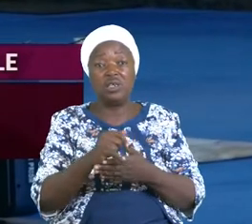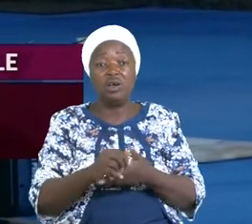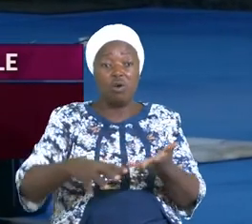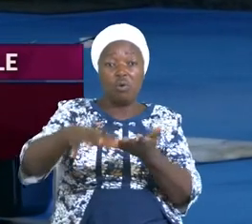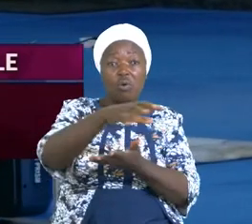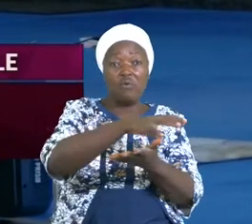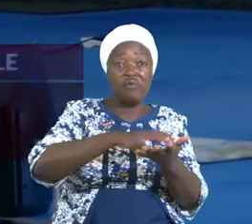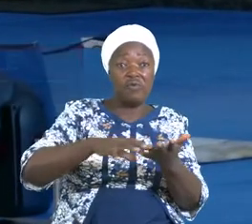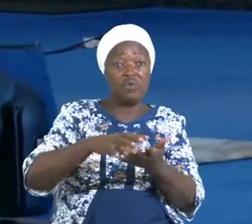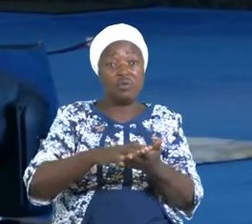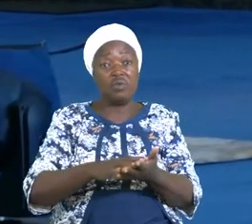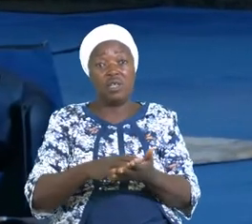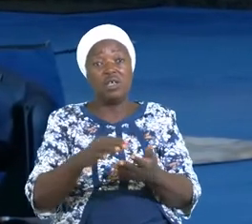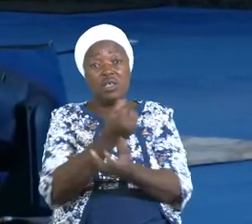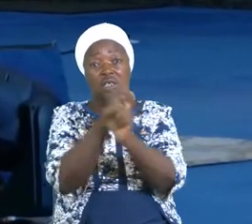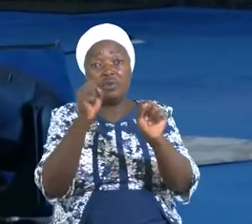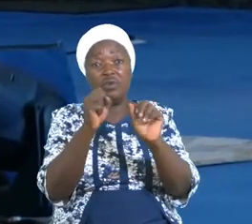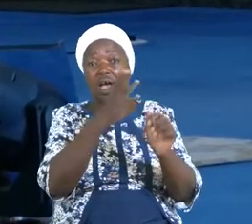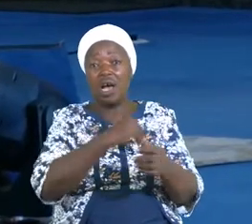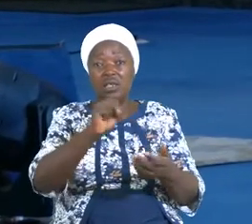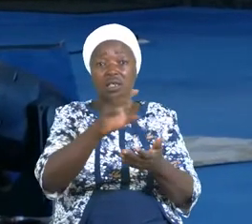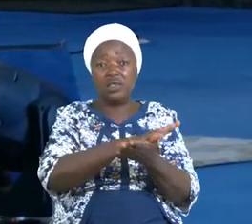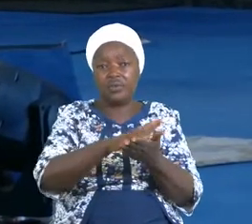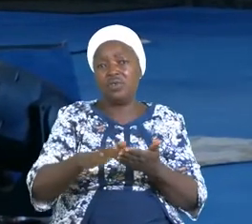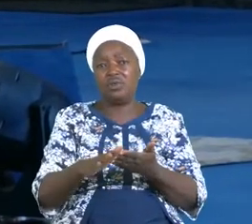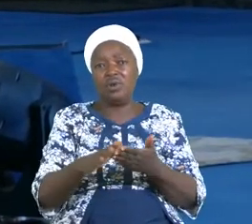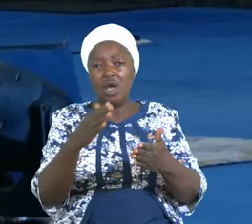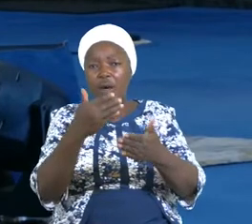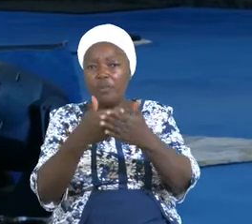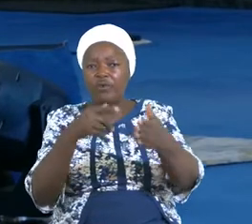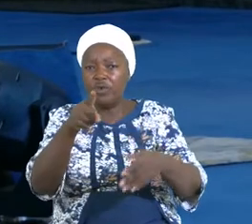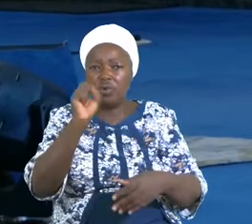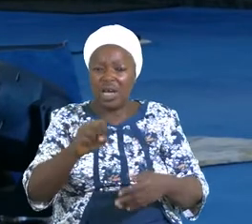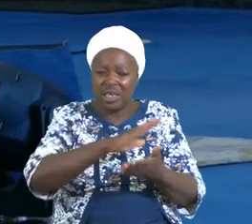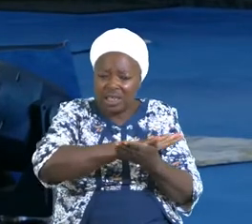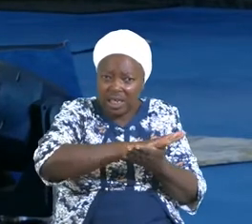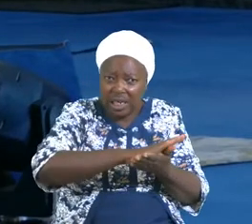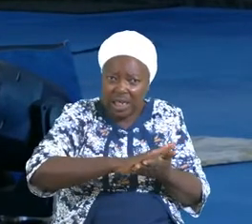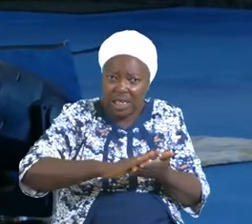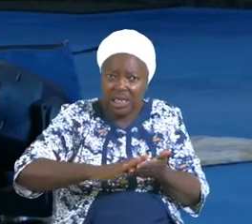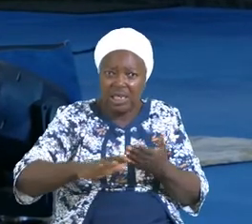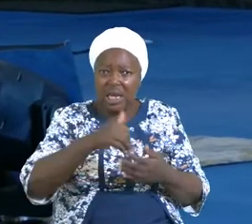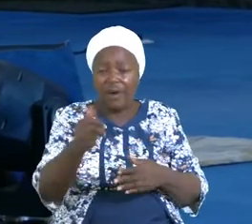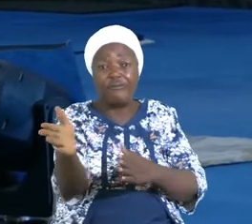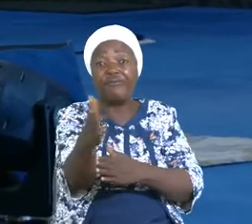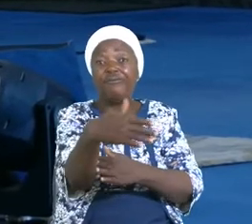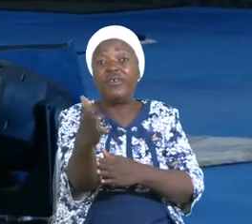and sanctification. Before you can clean a fish, you have to